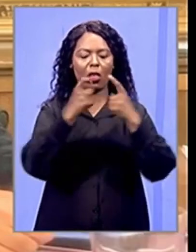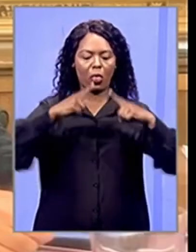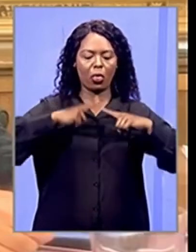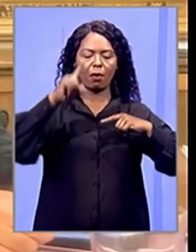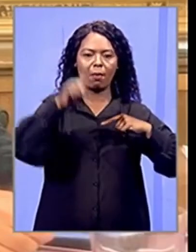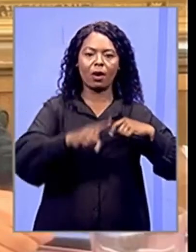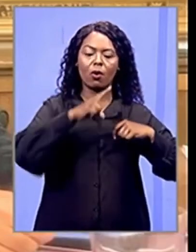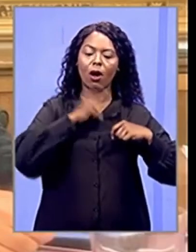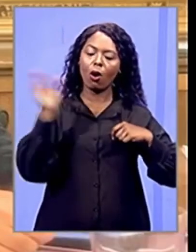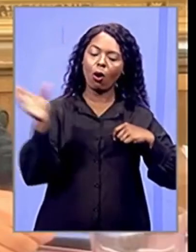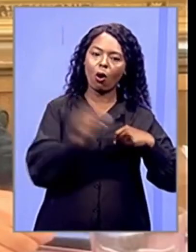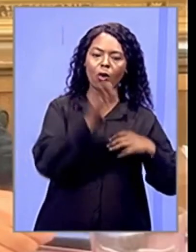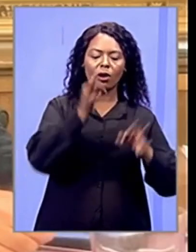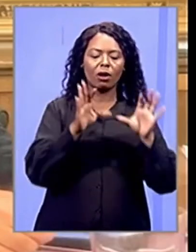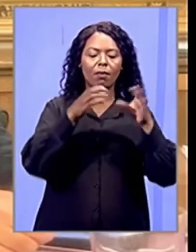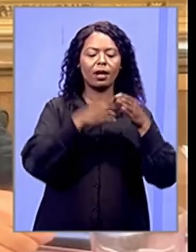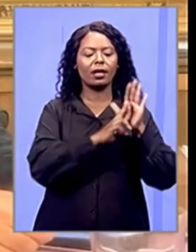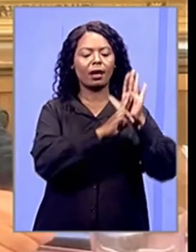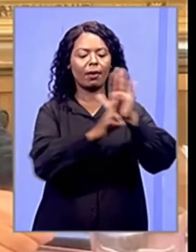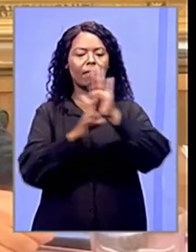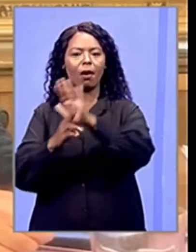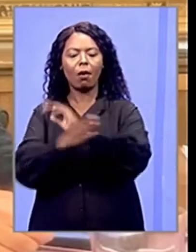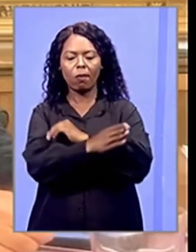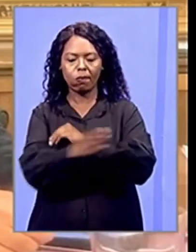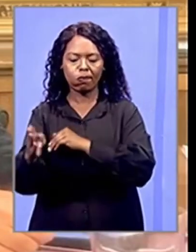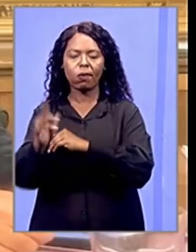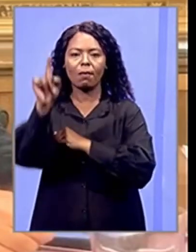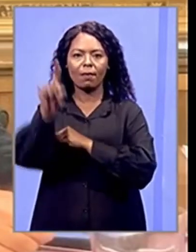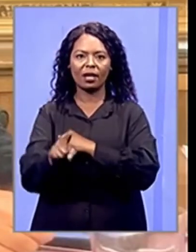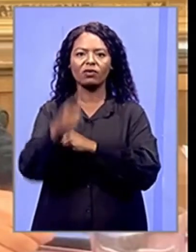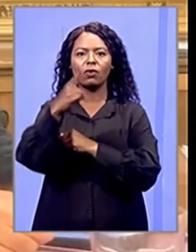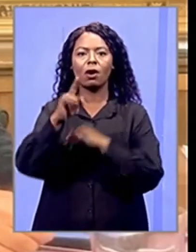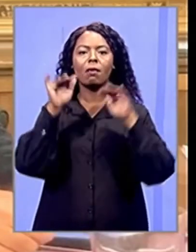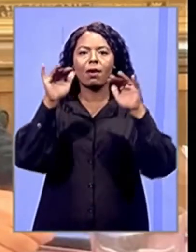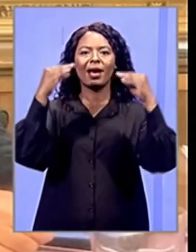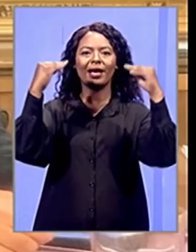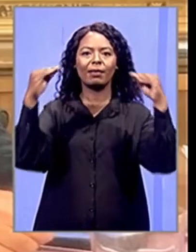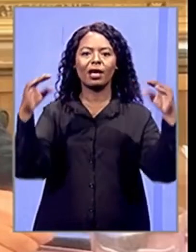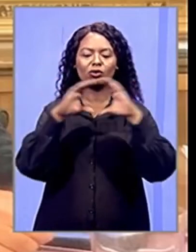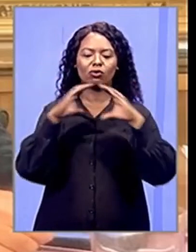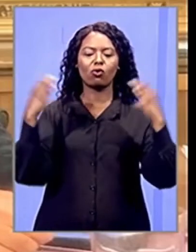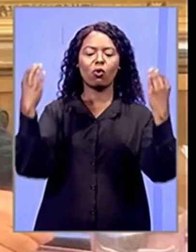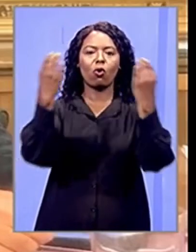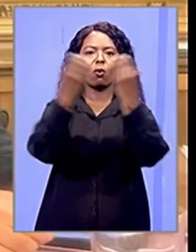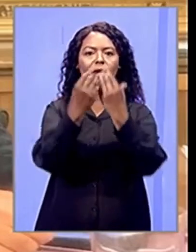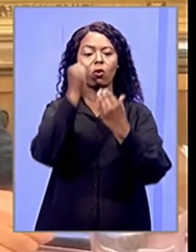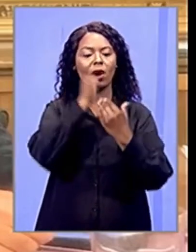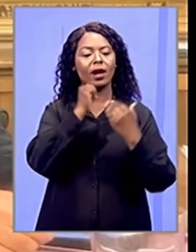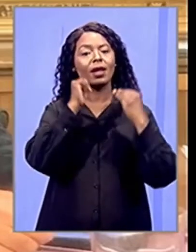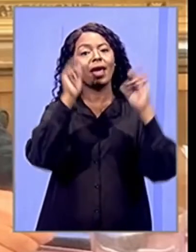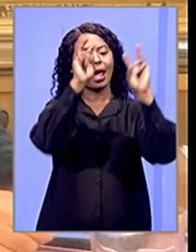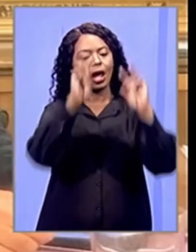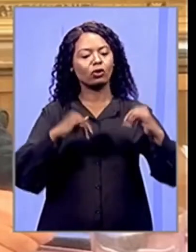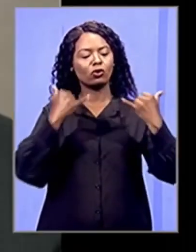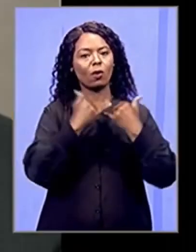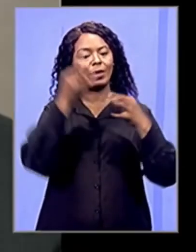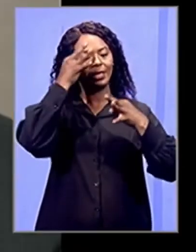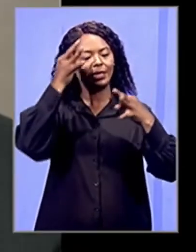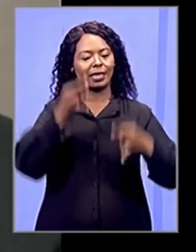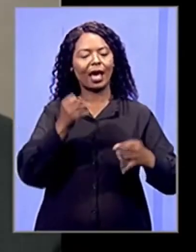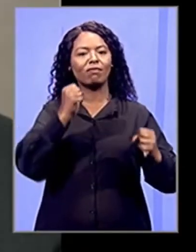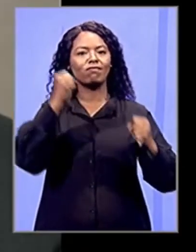political parties can have representation in the Public Enterprises Committee when Eskom decides to make a briefing.